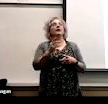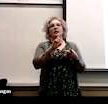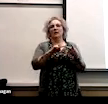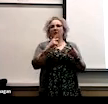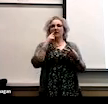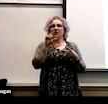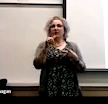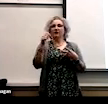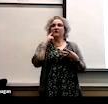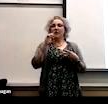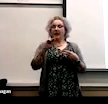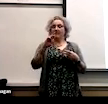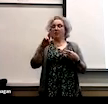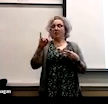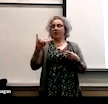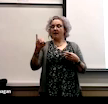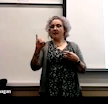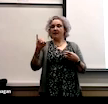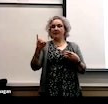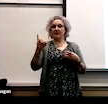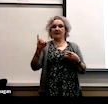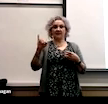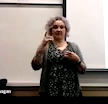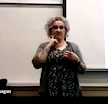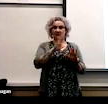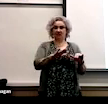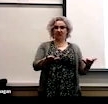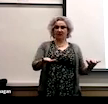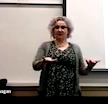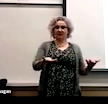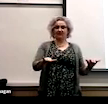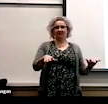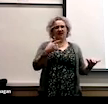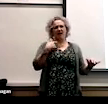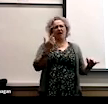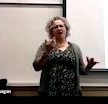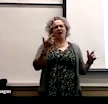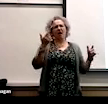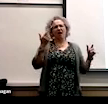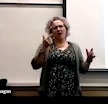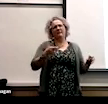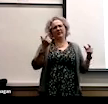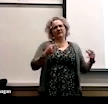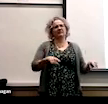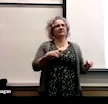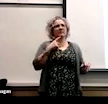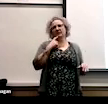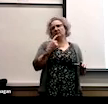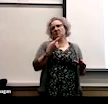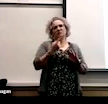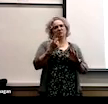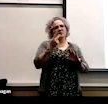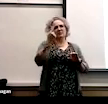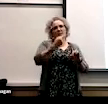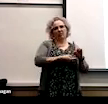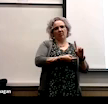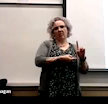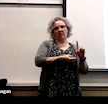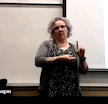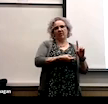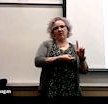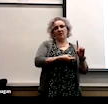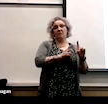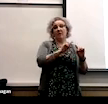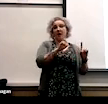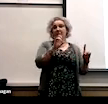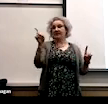but pediatric sedated MRIs happen twice a month at Victoria Hospital. It kind of ticks along. And they only happen once a month at